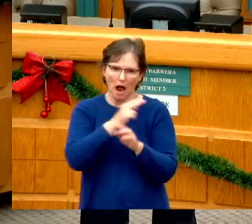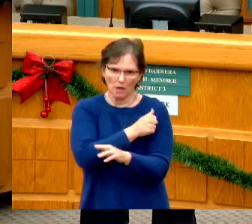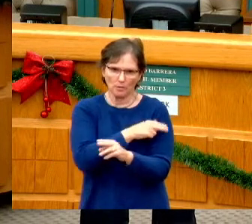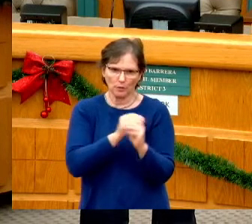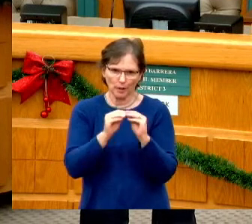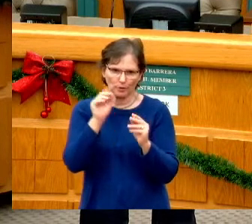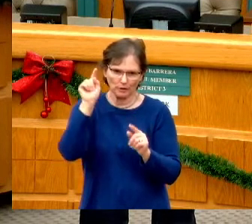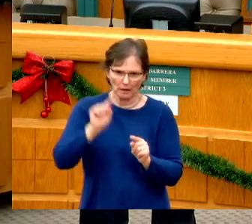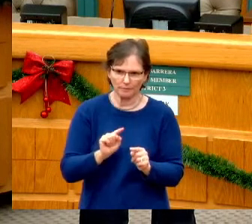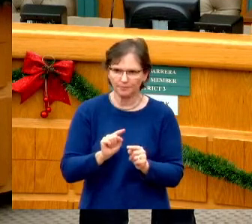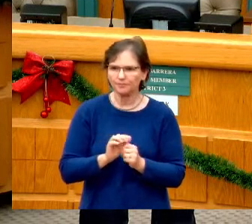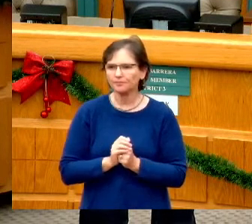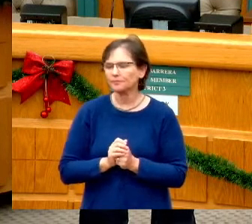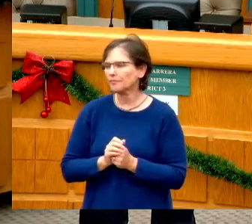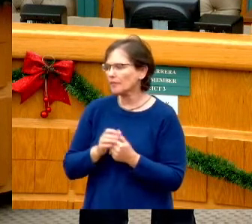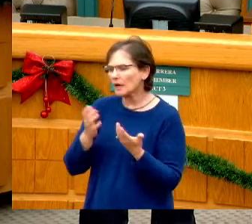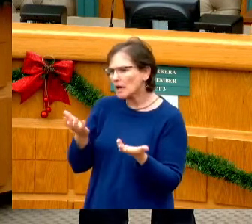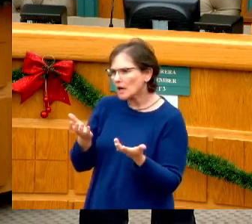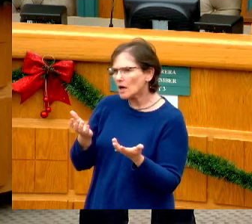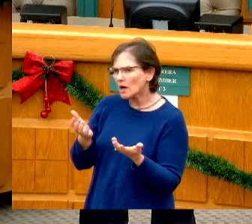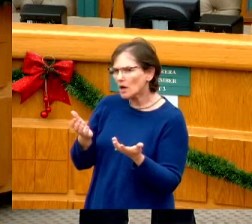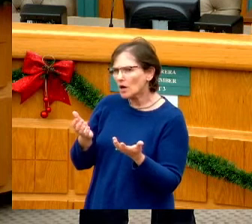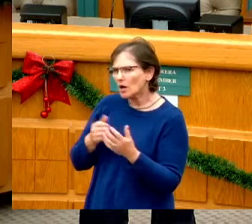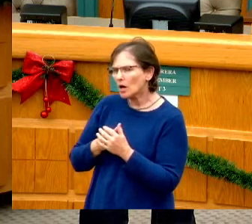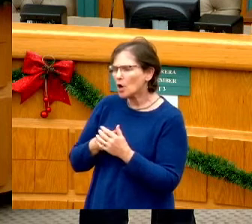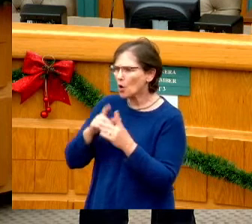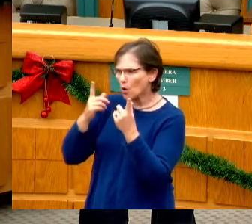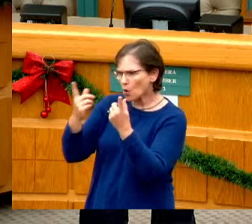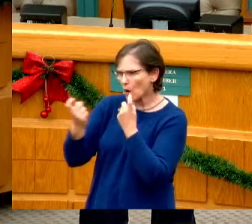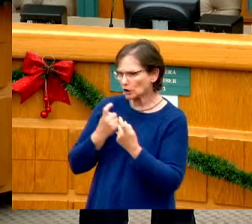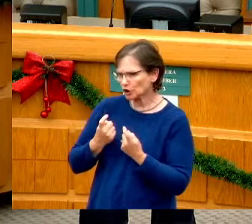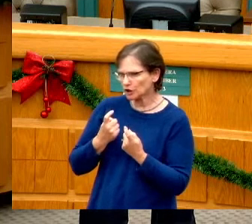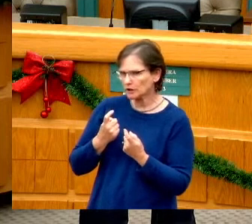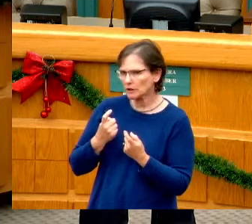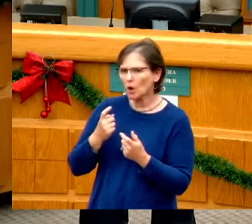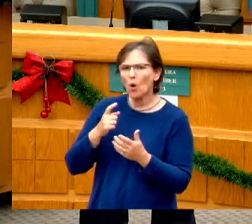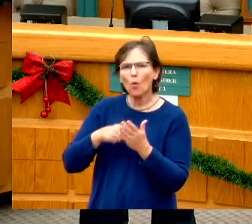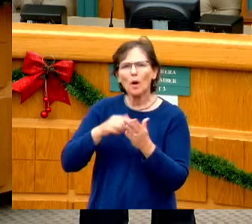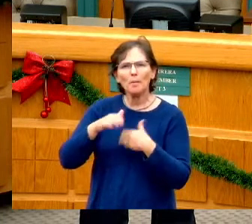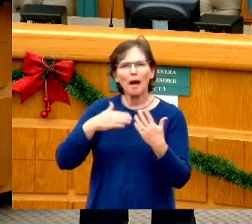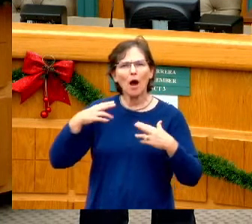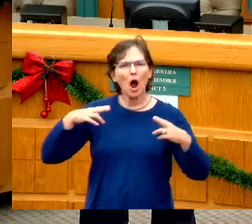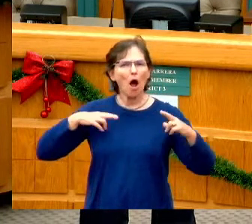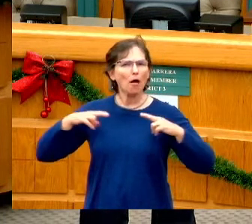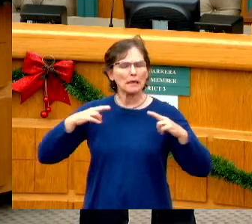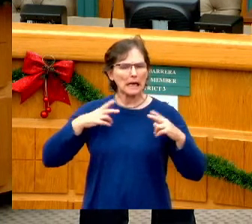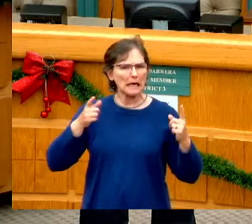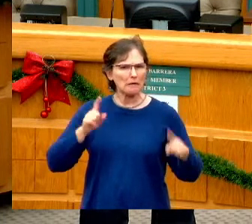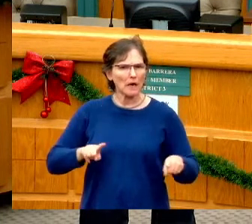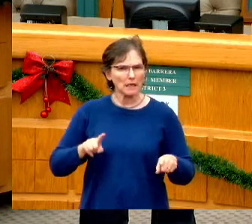were outside? If they were to hold what? Any holiday events?